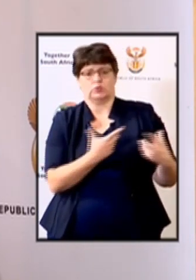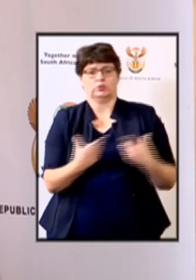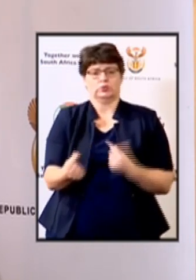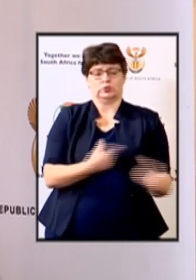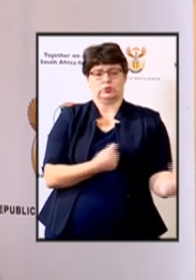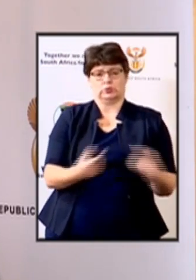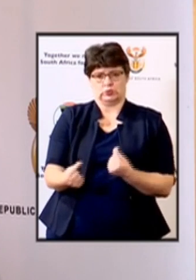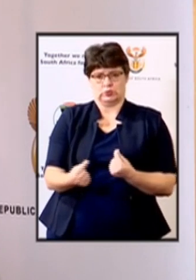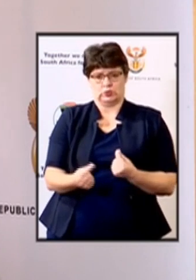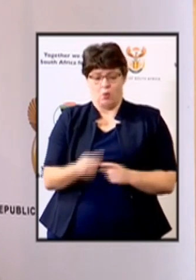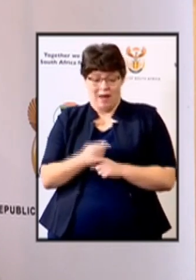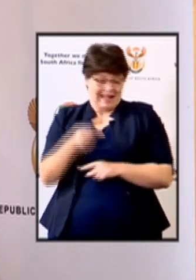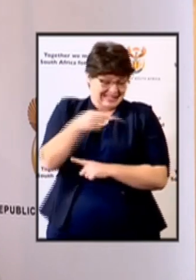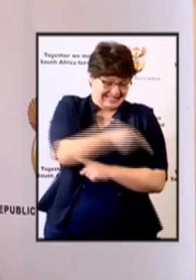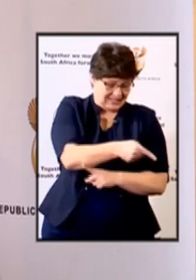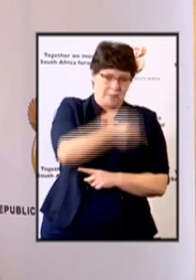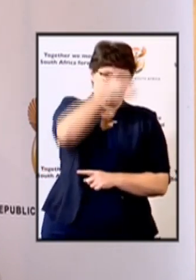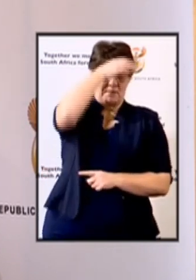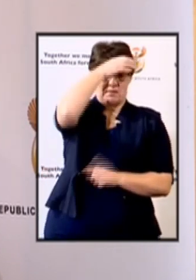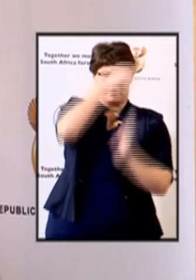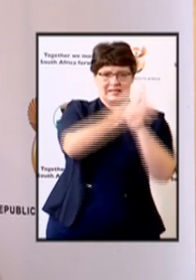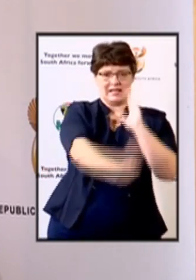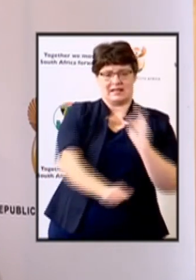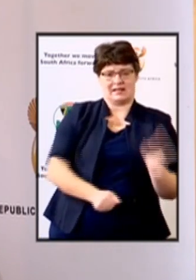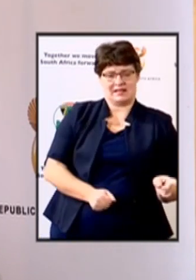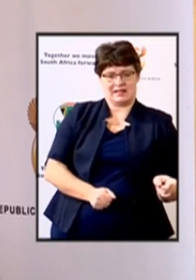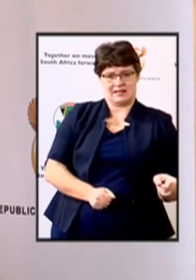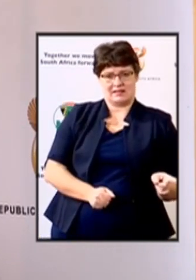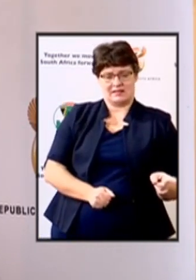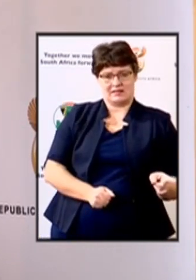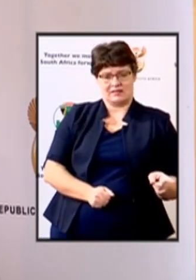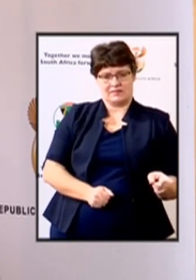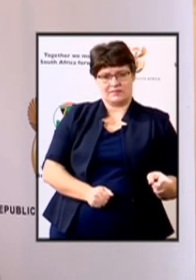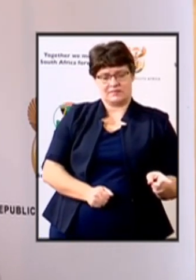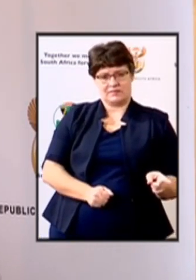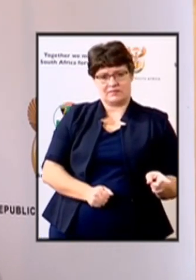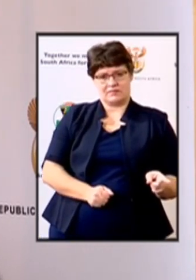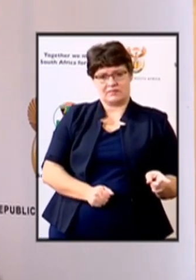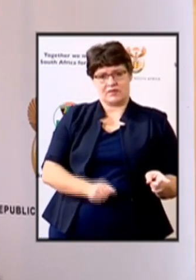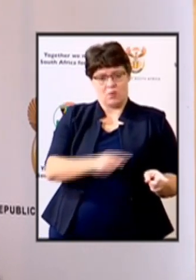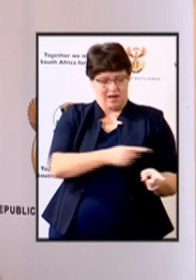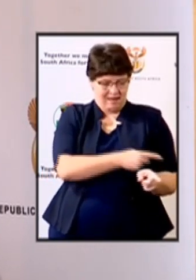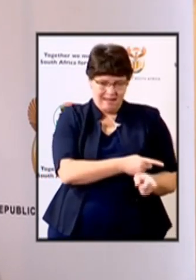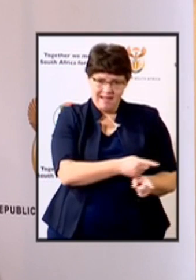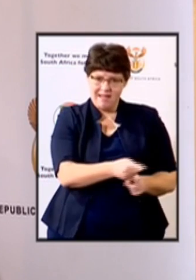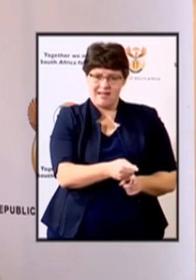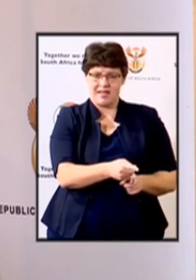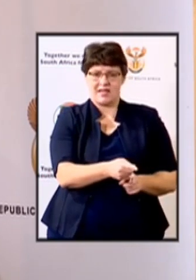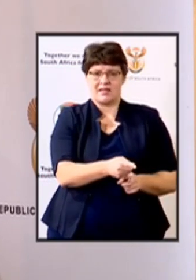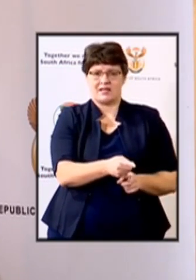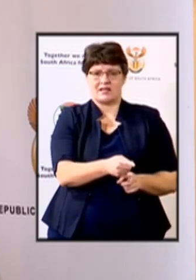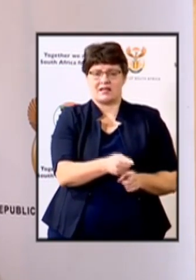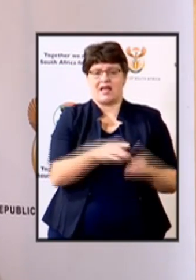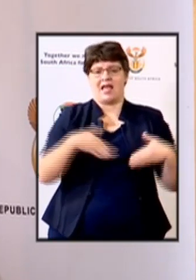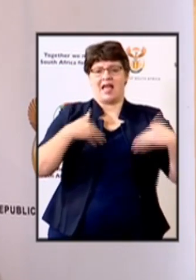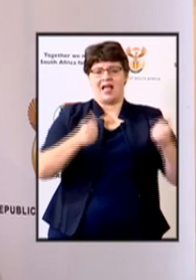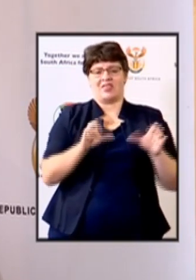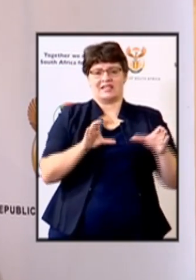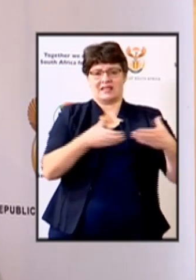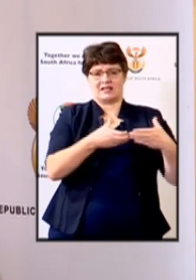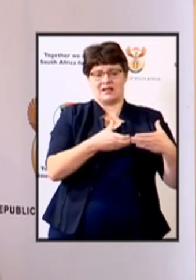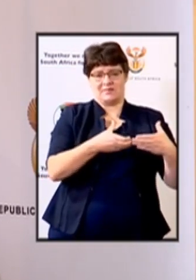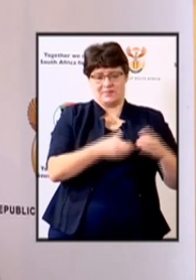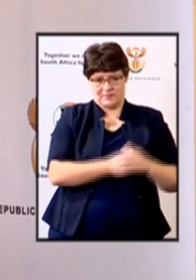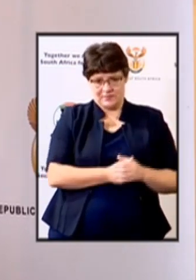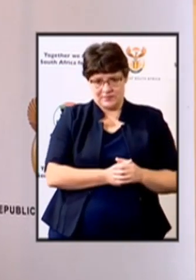by expertise that comes from those who are experts in the health sector,